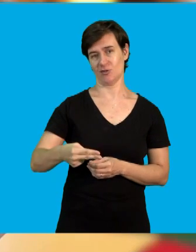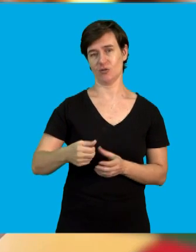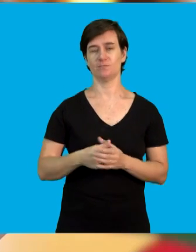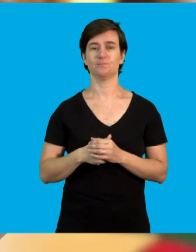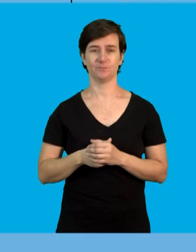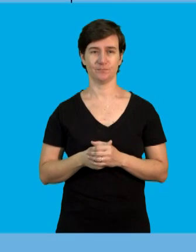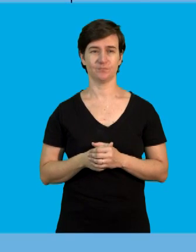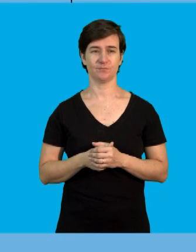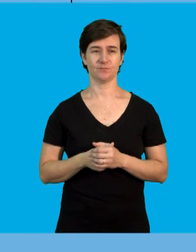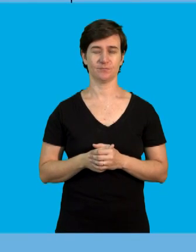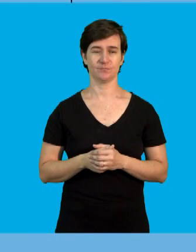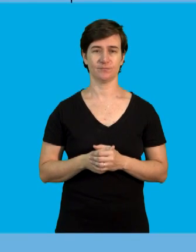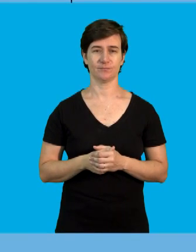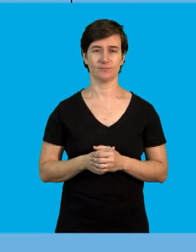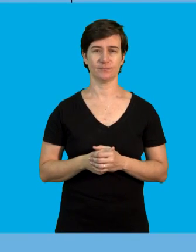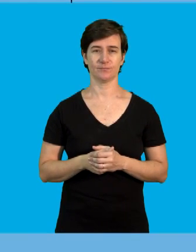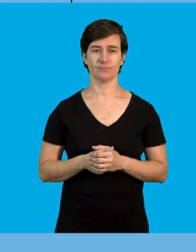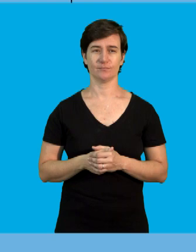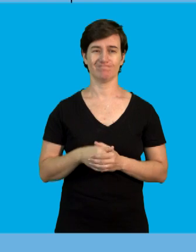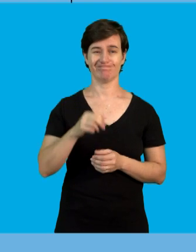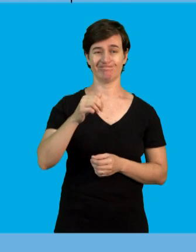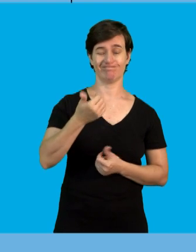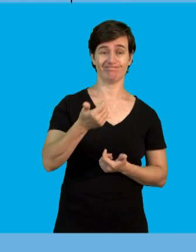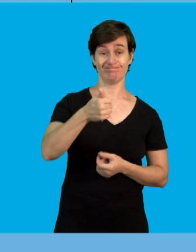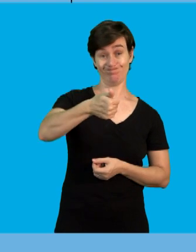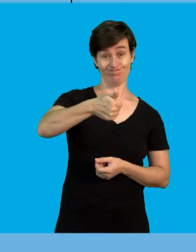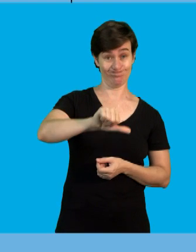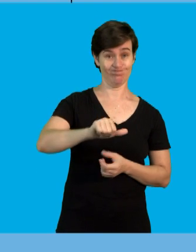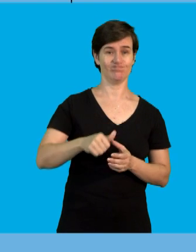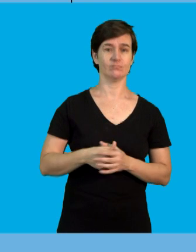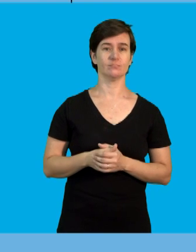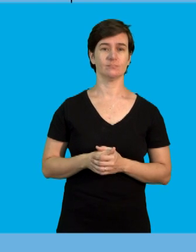have our chemical formula. Then the next one,